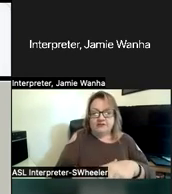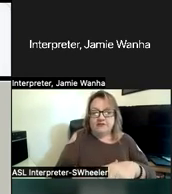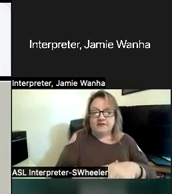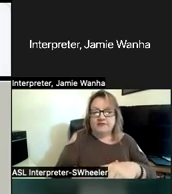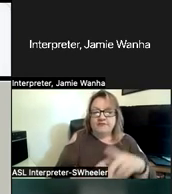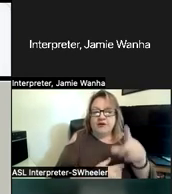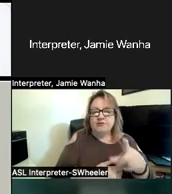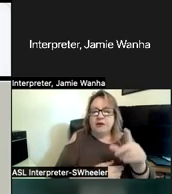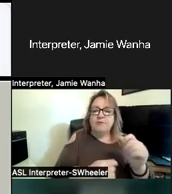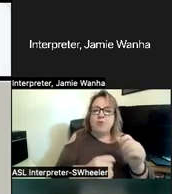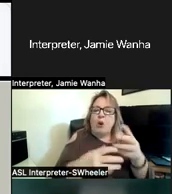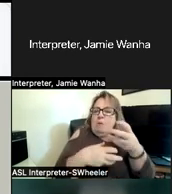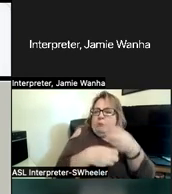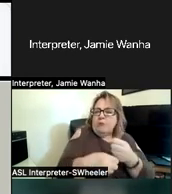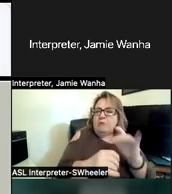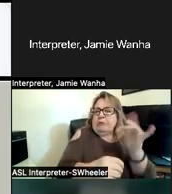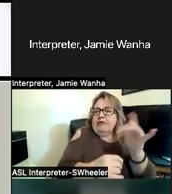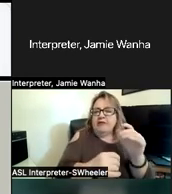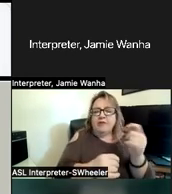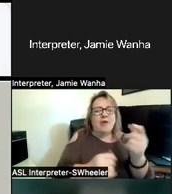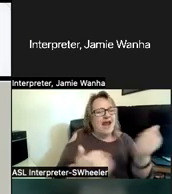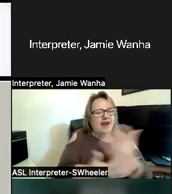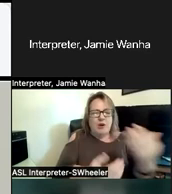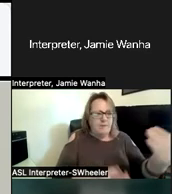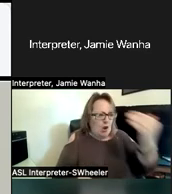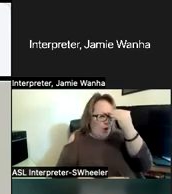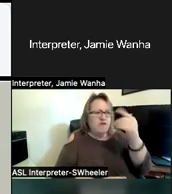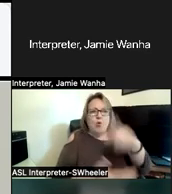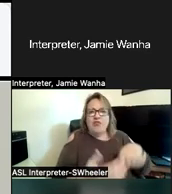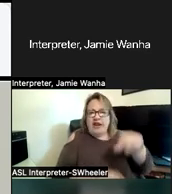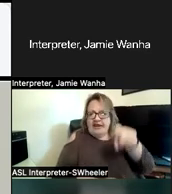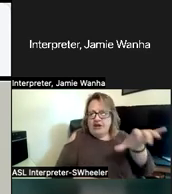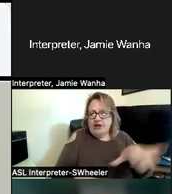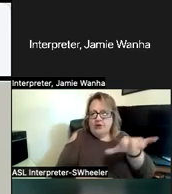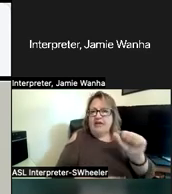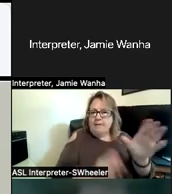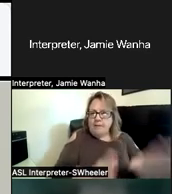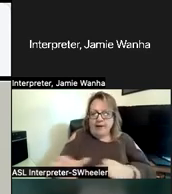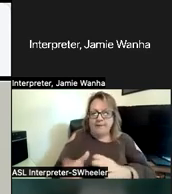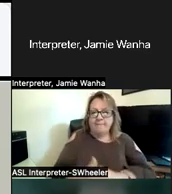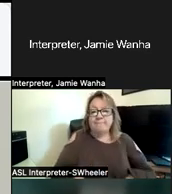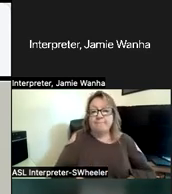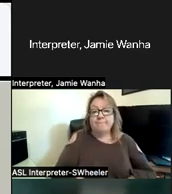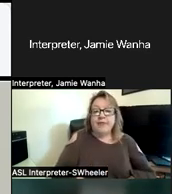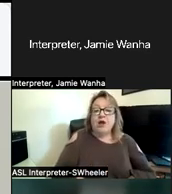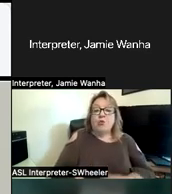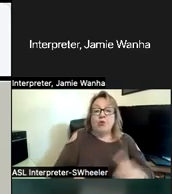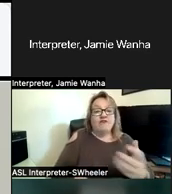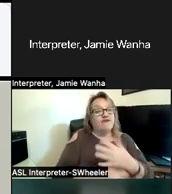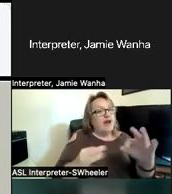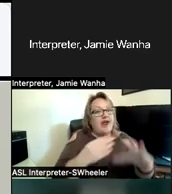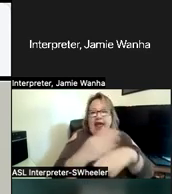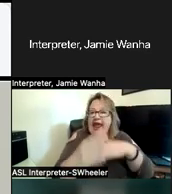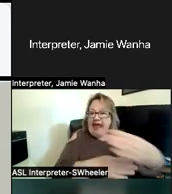and a little bit more condensed, but we want everyone to be aware of what they need to do to get prepared. And we offer free hands-on